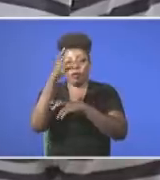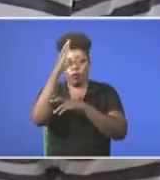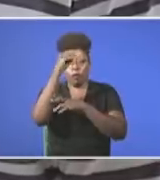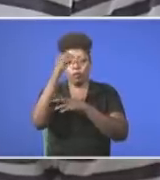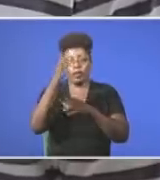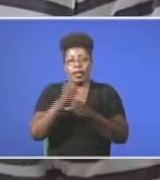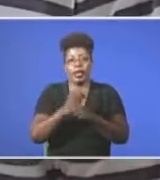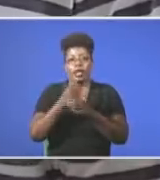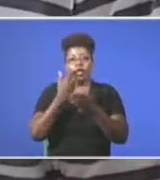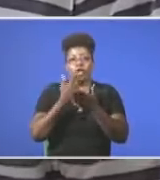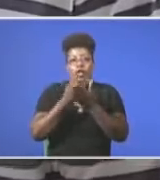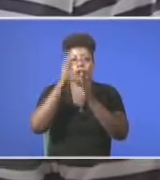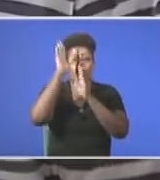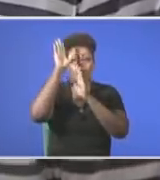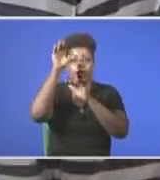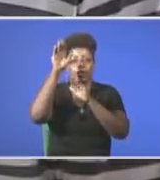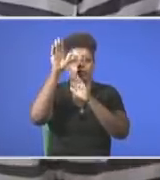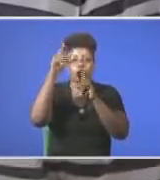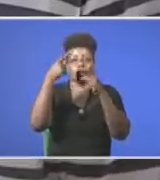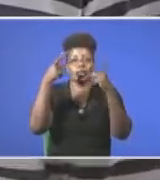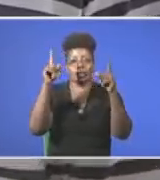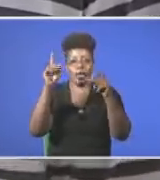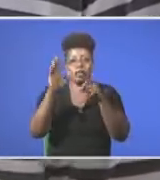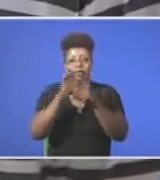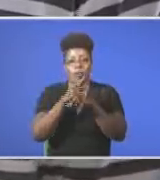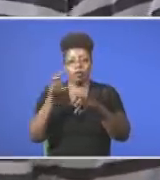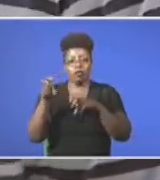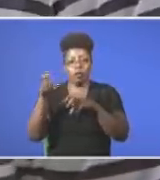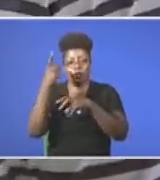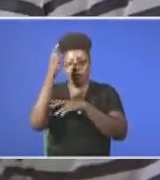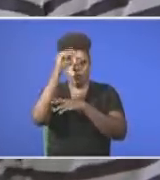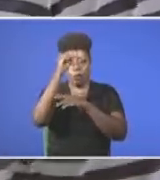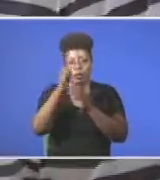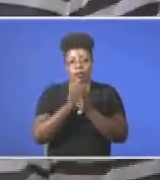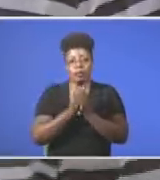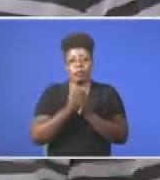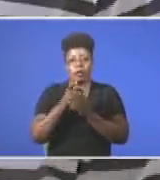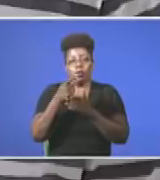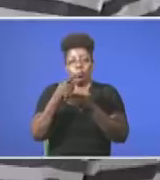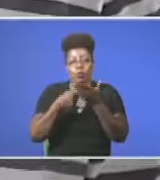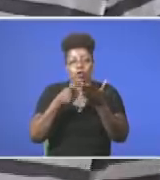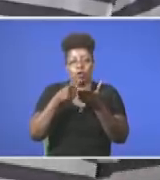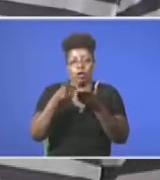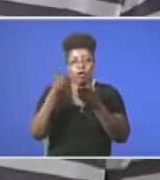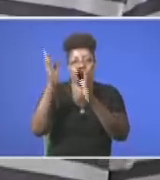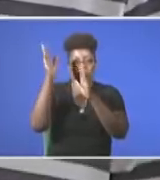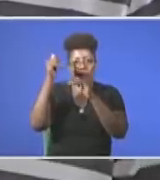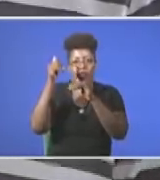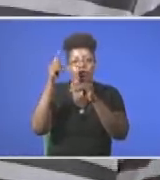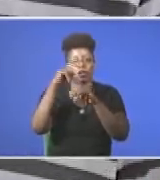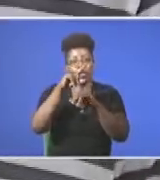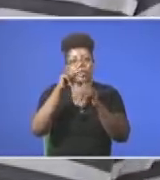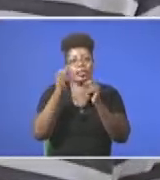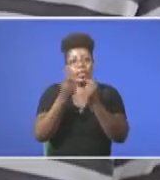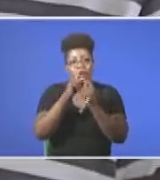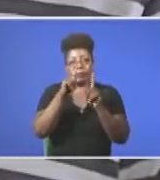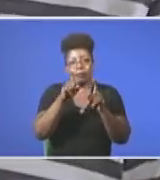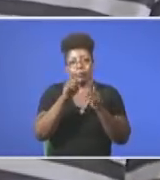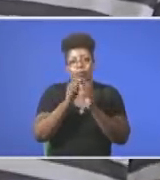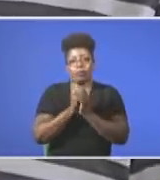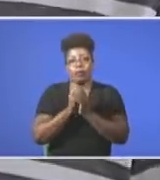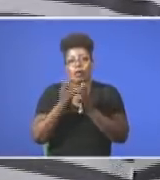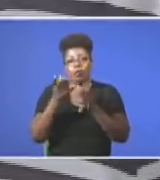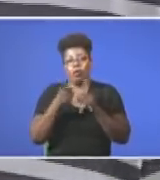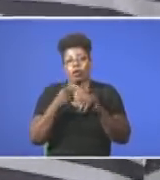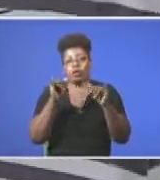good basketball. So it's been a very successful trip for our guys. All right, just tell me a bit about the expectations you have for your team this season. Yeah, we want to play and play